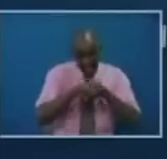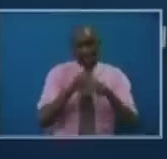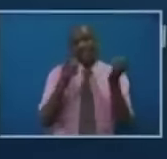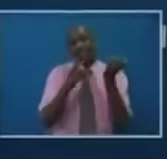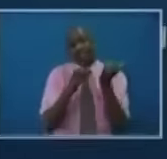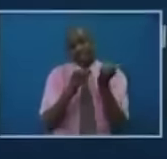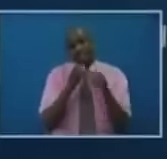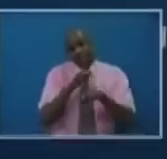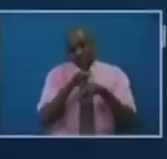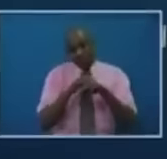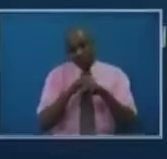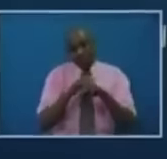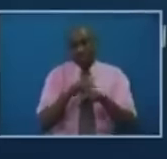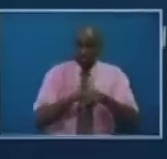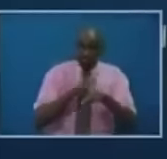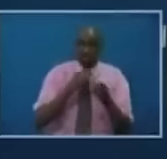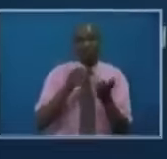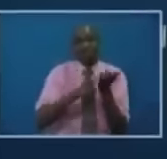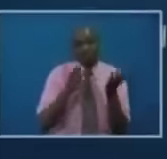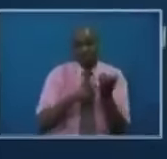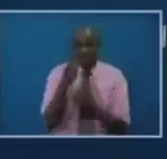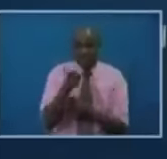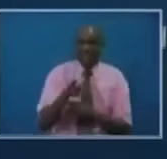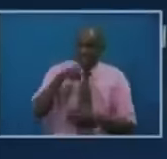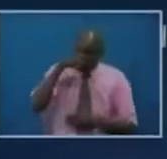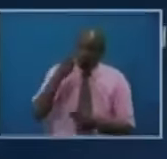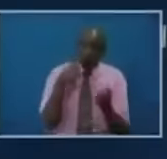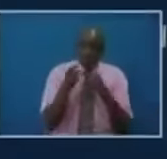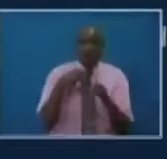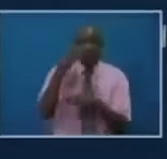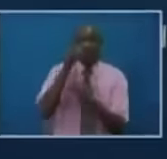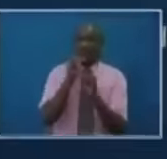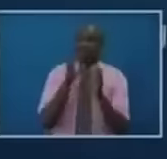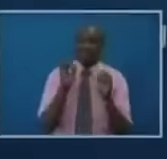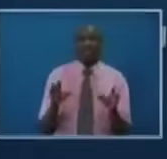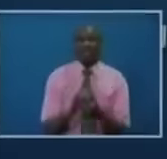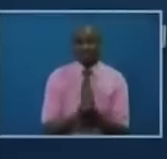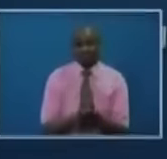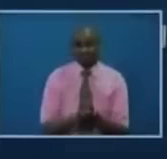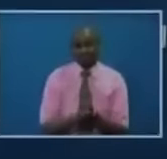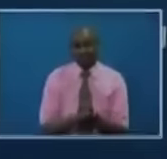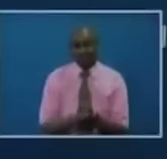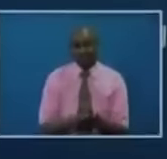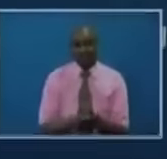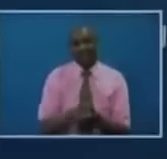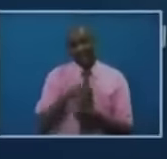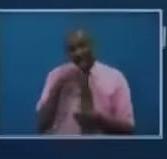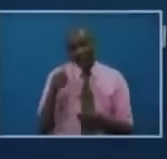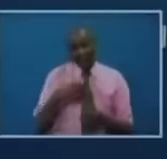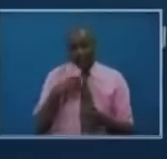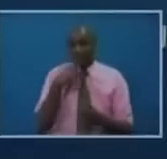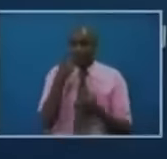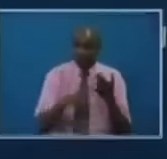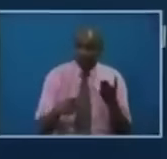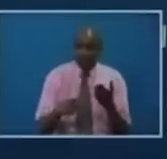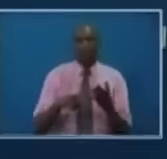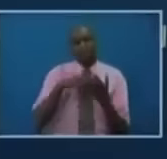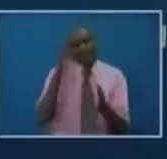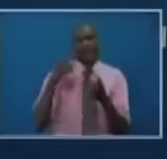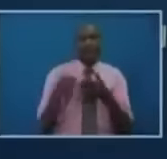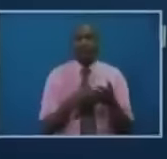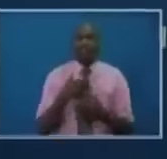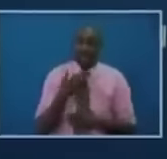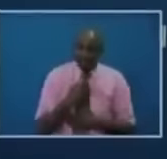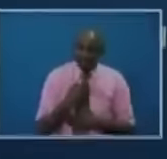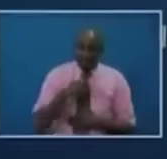Kikuyu, na ya Kiswahili. Hawakuogea after that. Indian people, we're the one making the most babies.